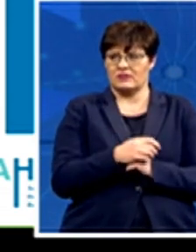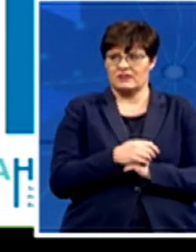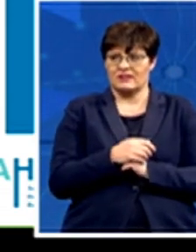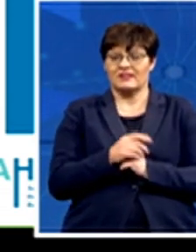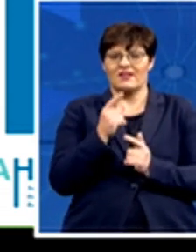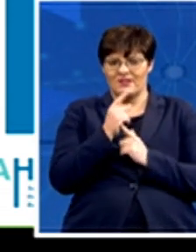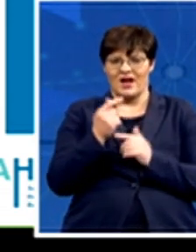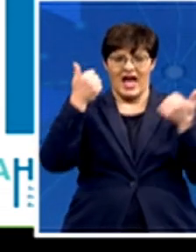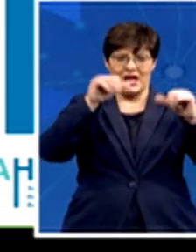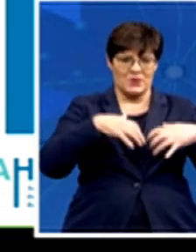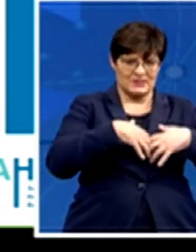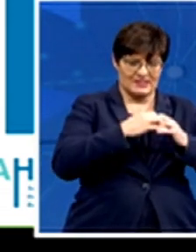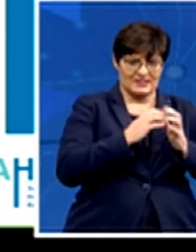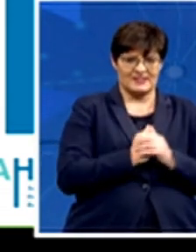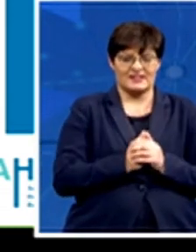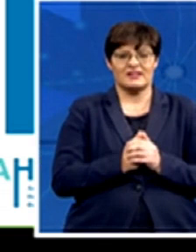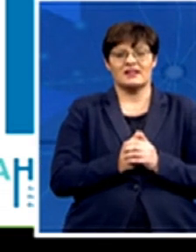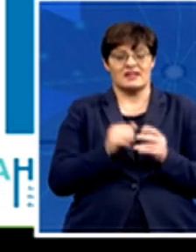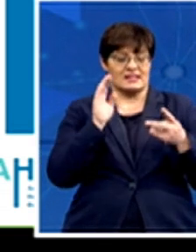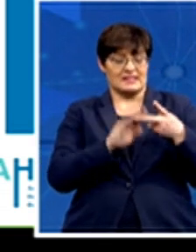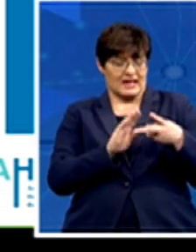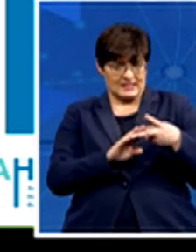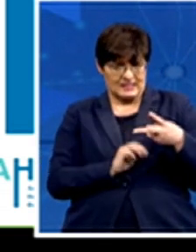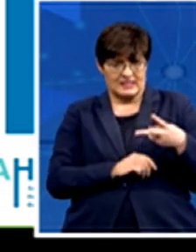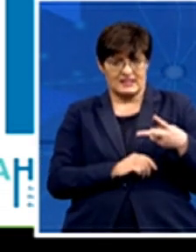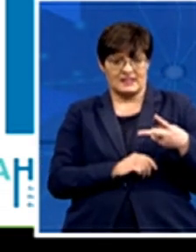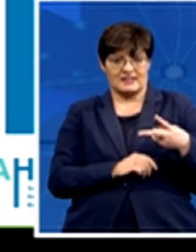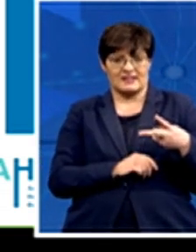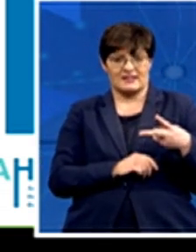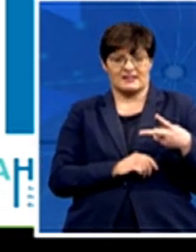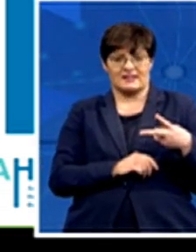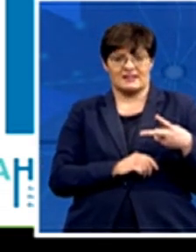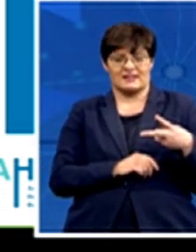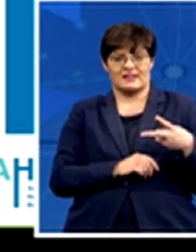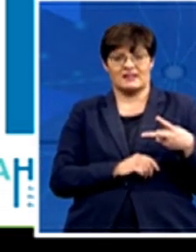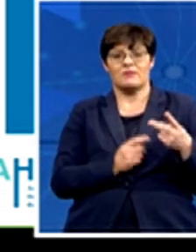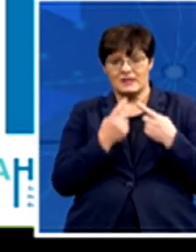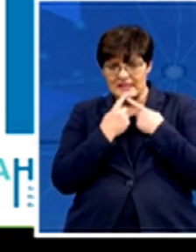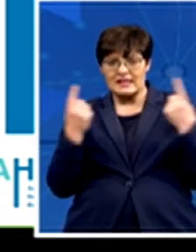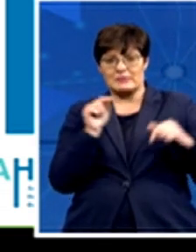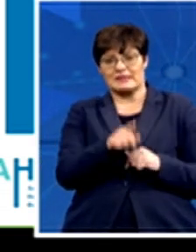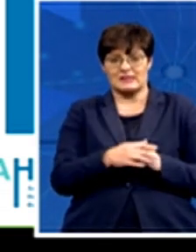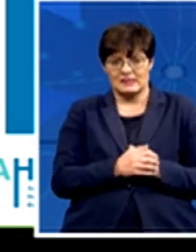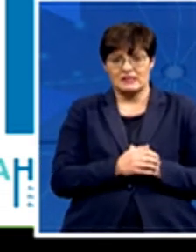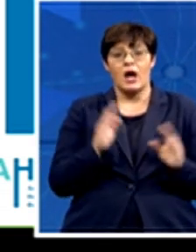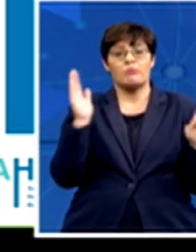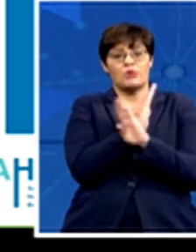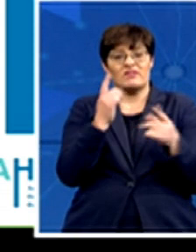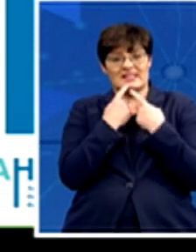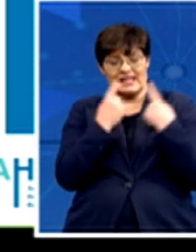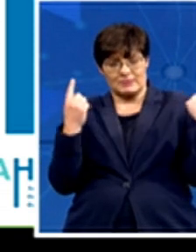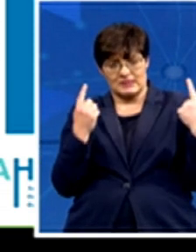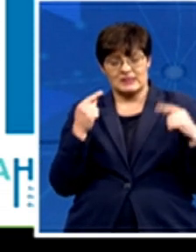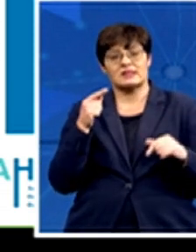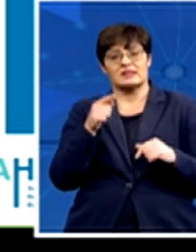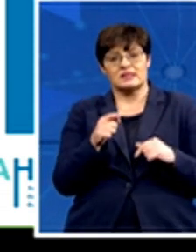the second one is the one that talks to the privacy statement. So on the privacy statement, if you click on the